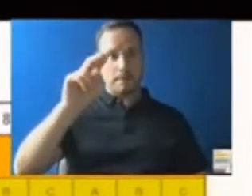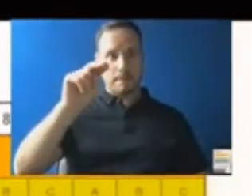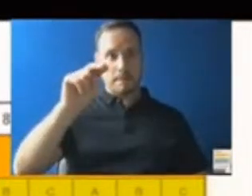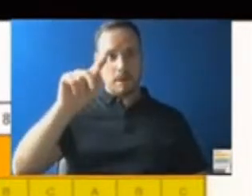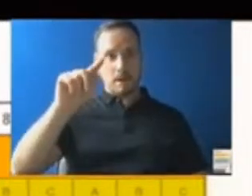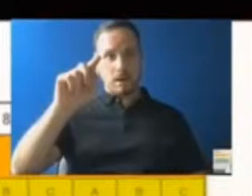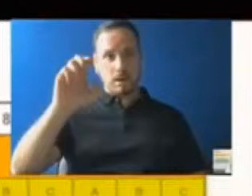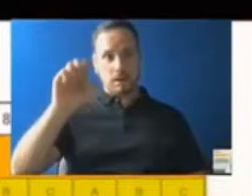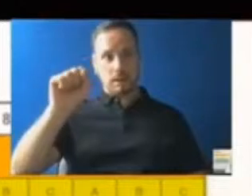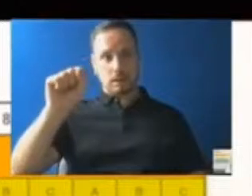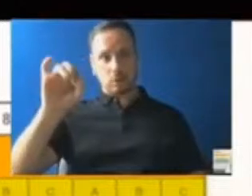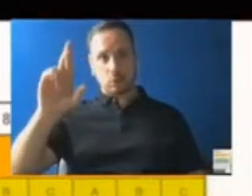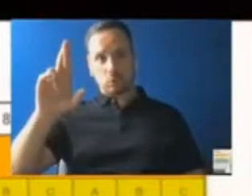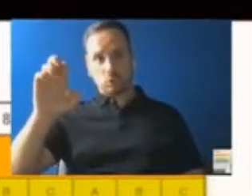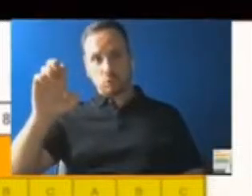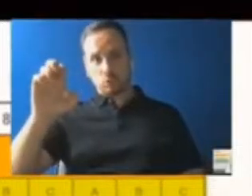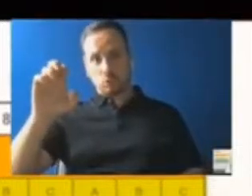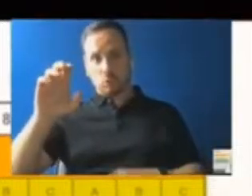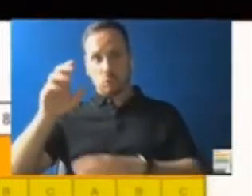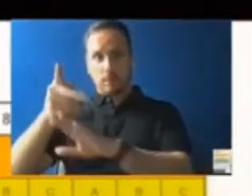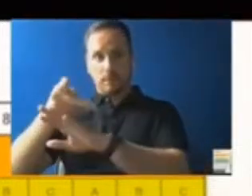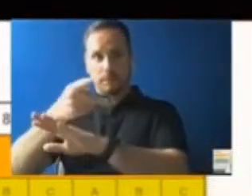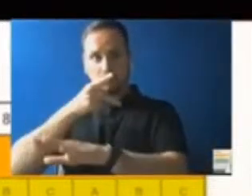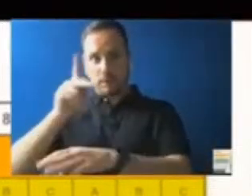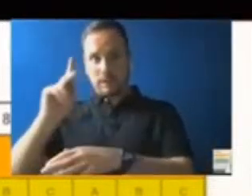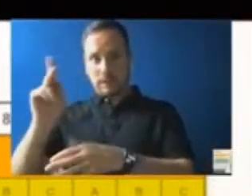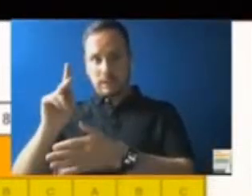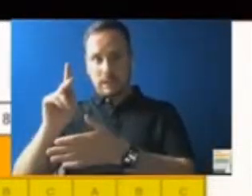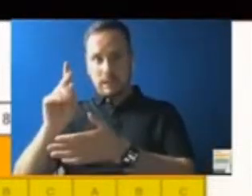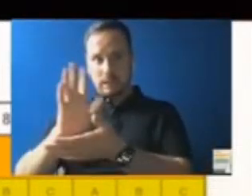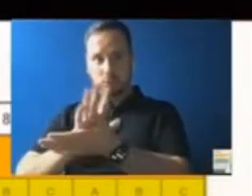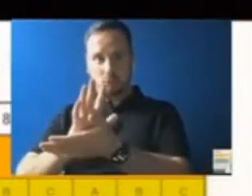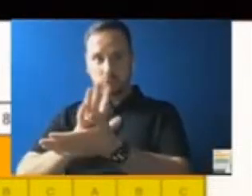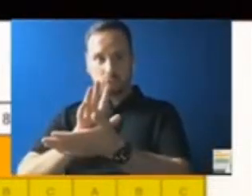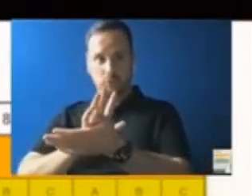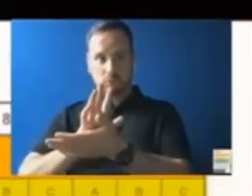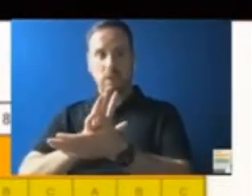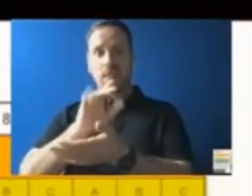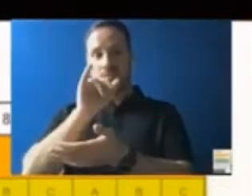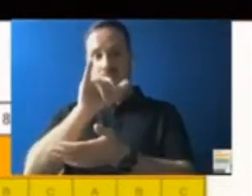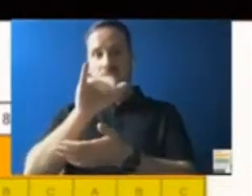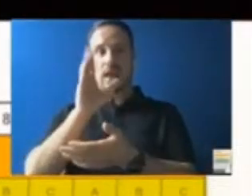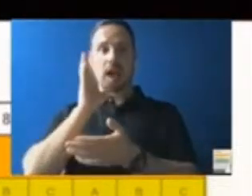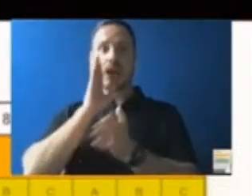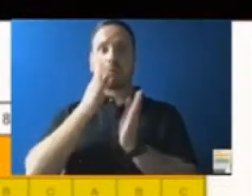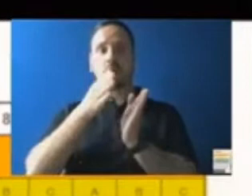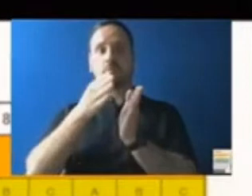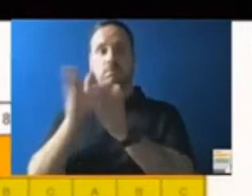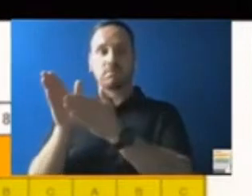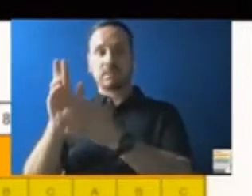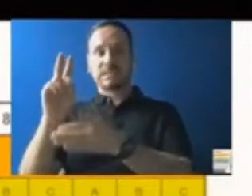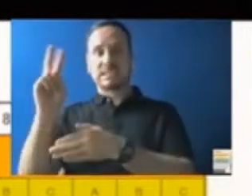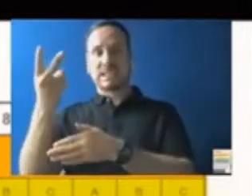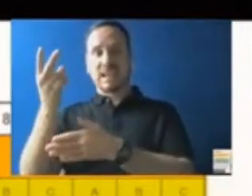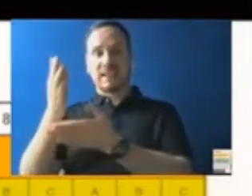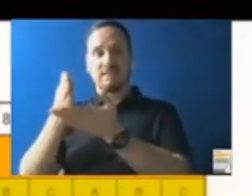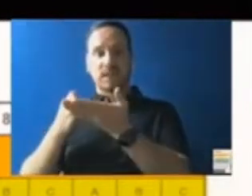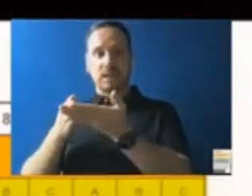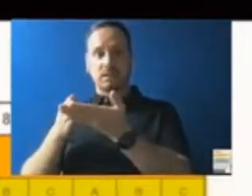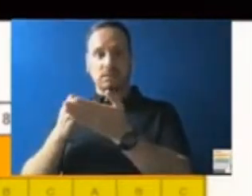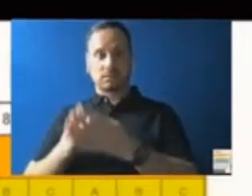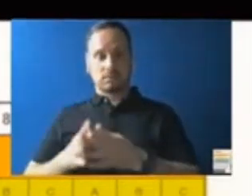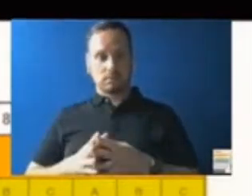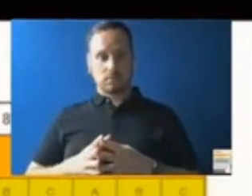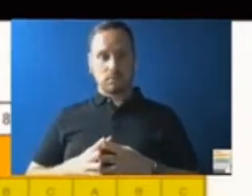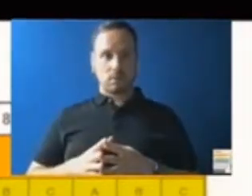pre-K program actually is going to come in the second phase with our kindergarten group as they join us. So that leads us to